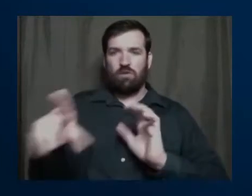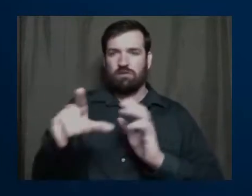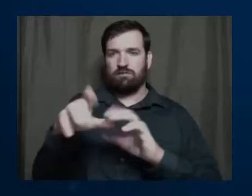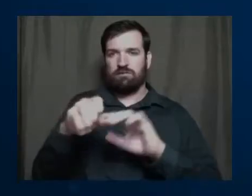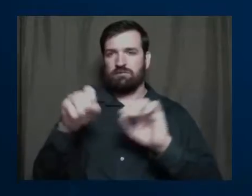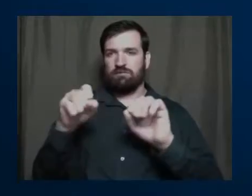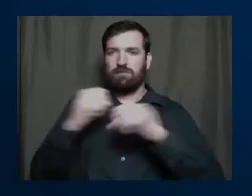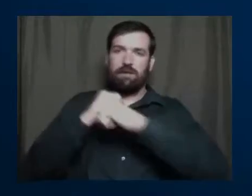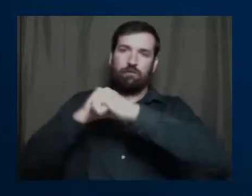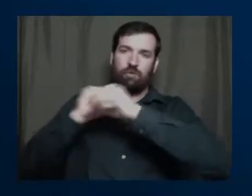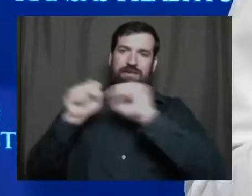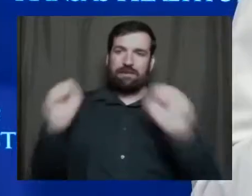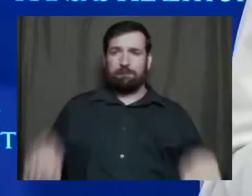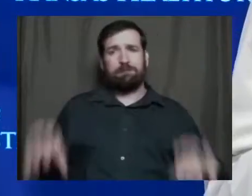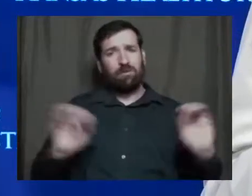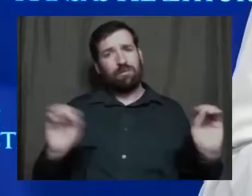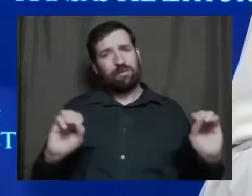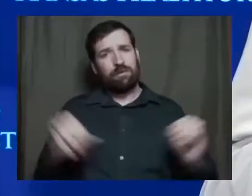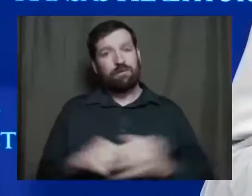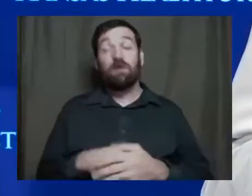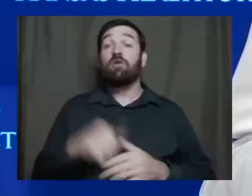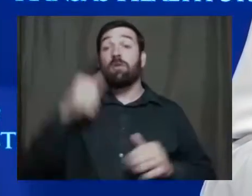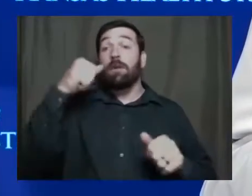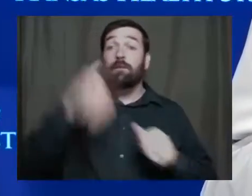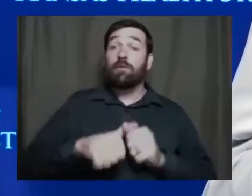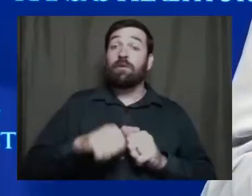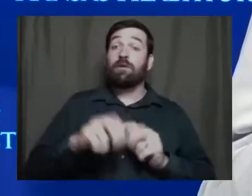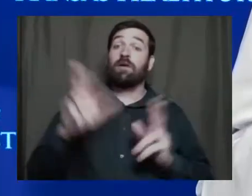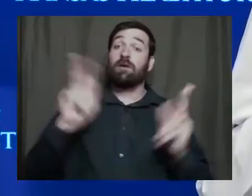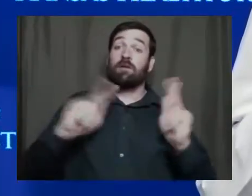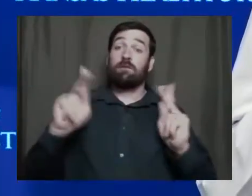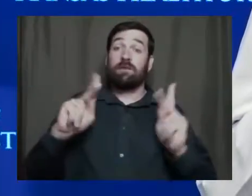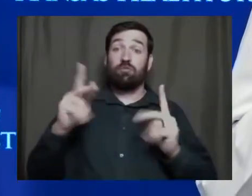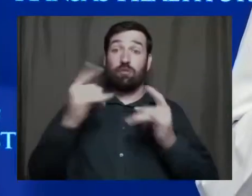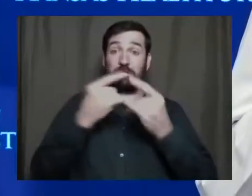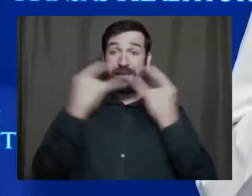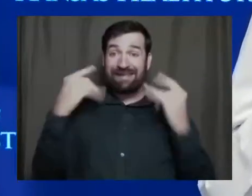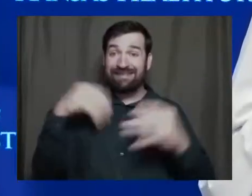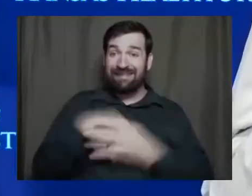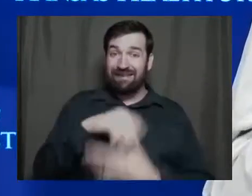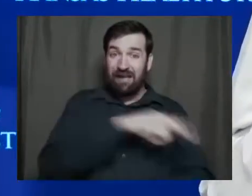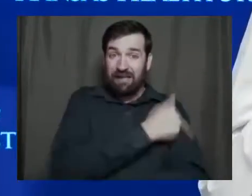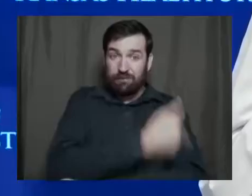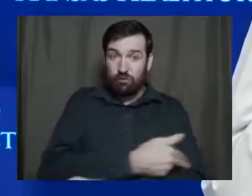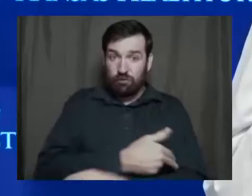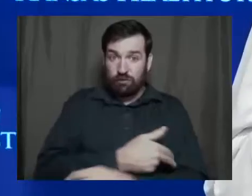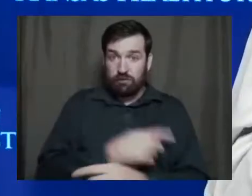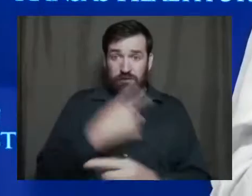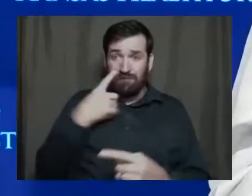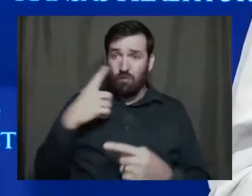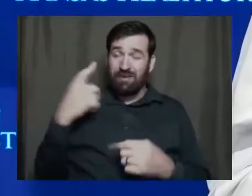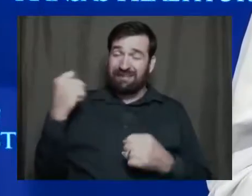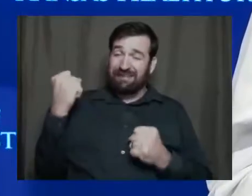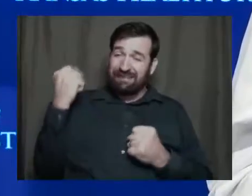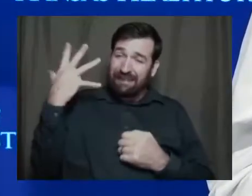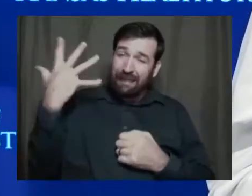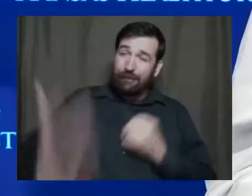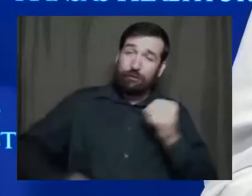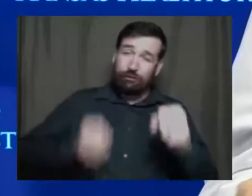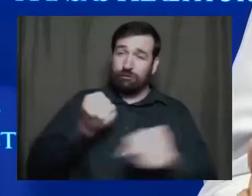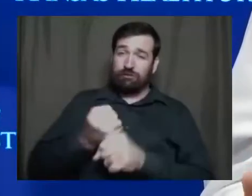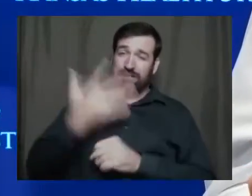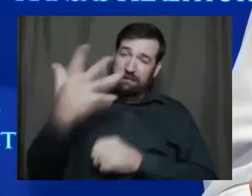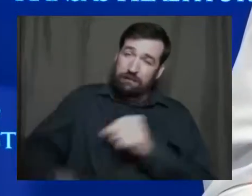remember, people have been masking inside hospitals for decades, for generations,